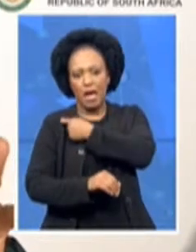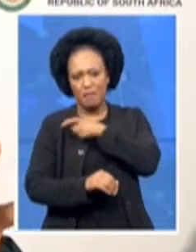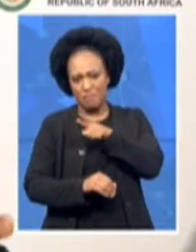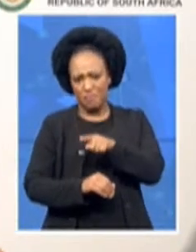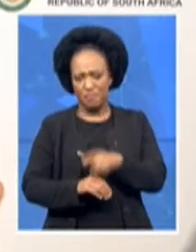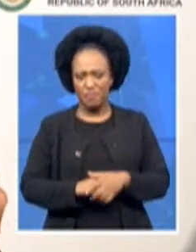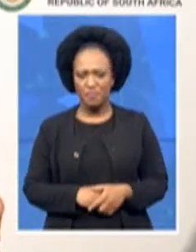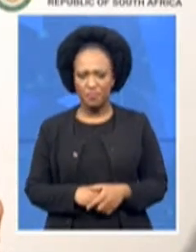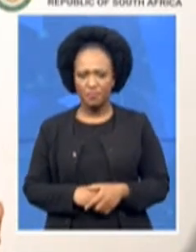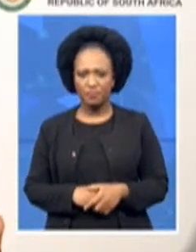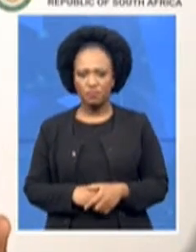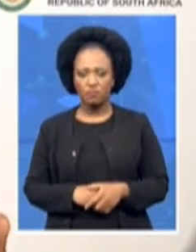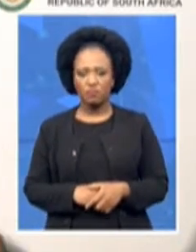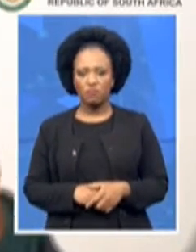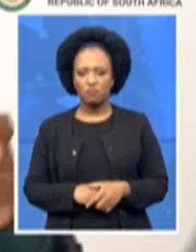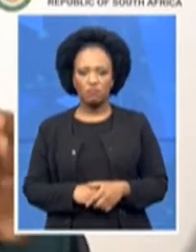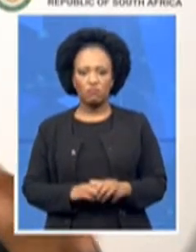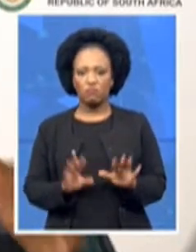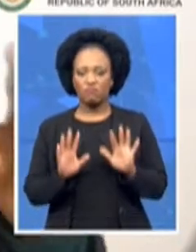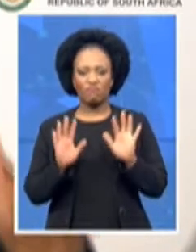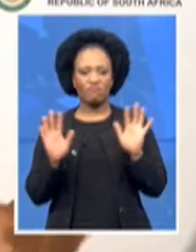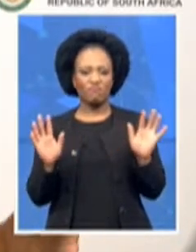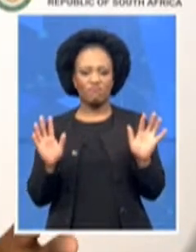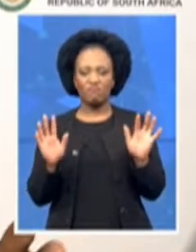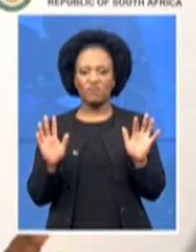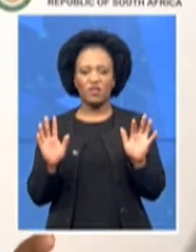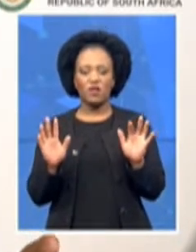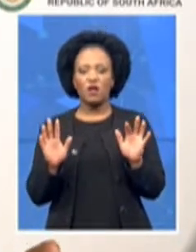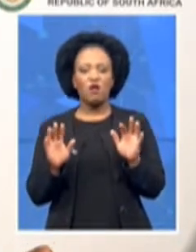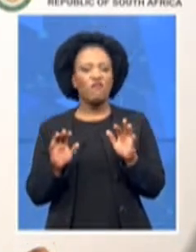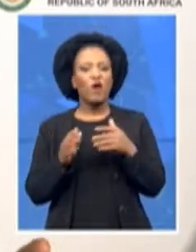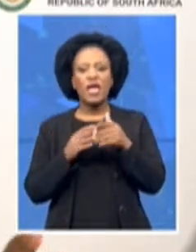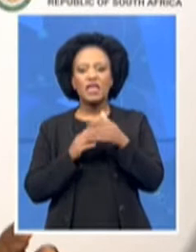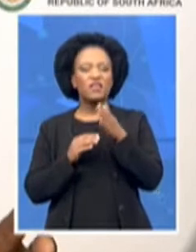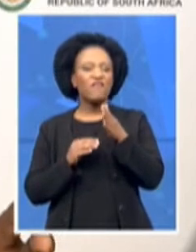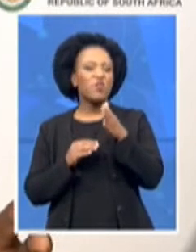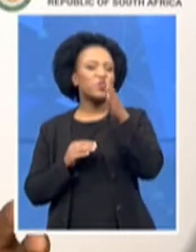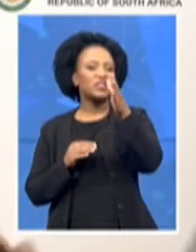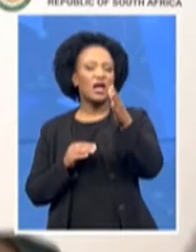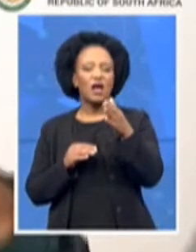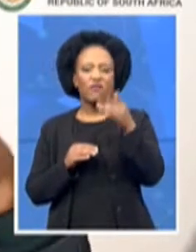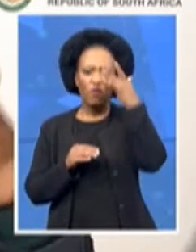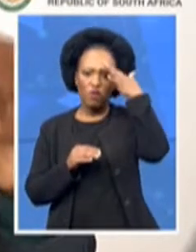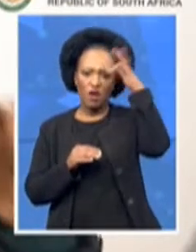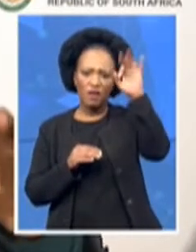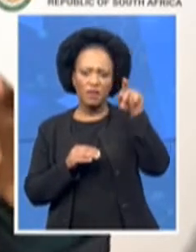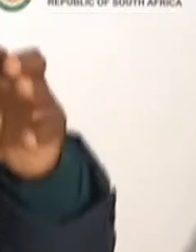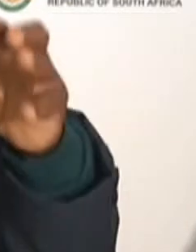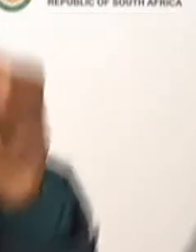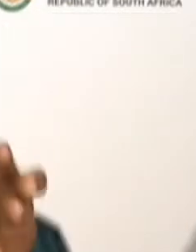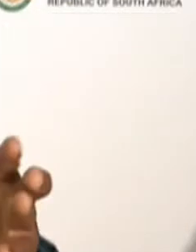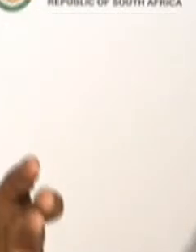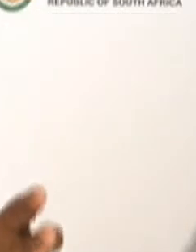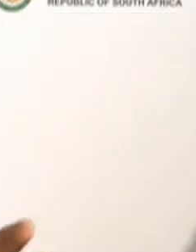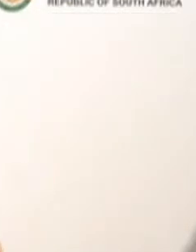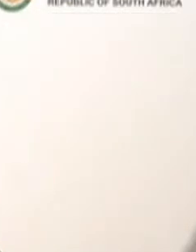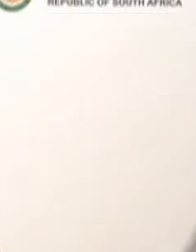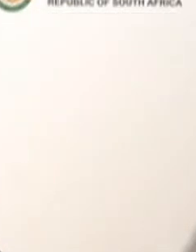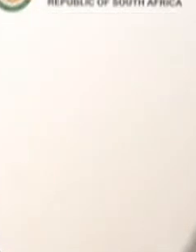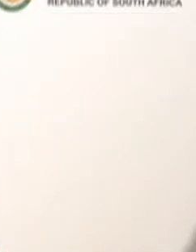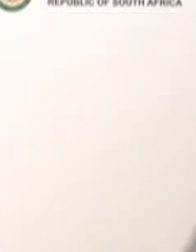time in the near future, as a state, as a government, saying that it's going to be compulsory for